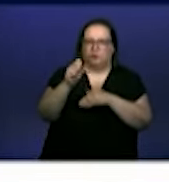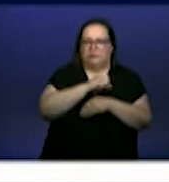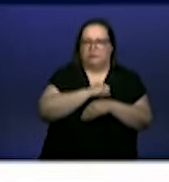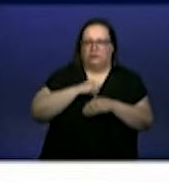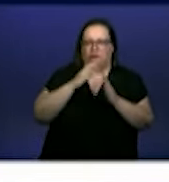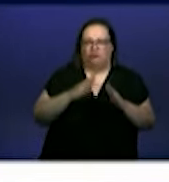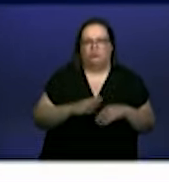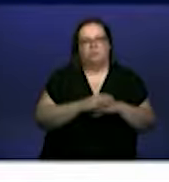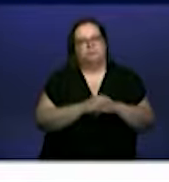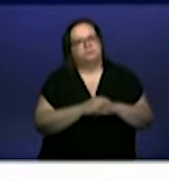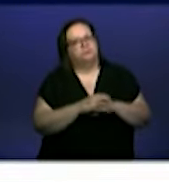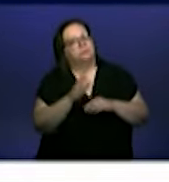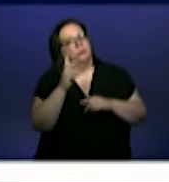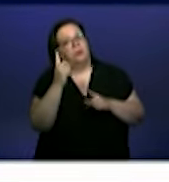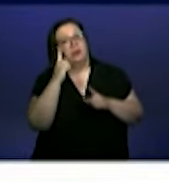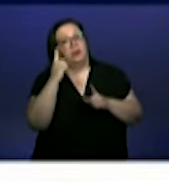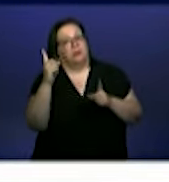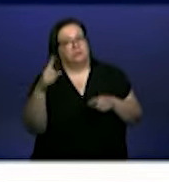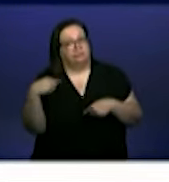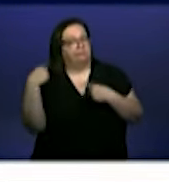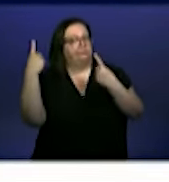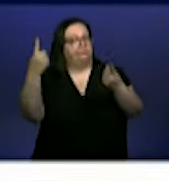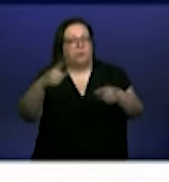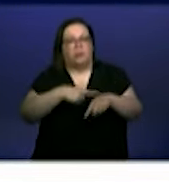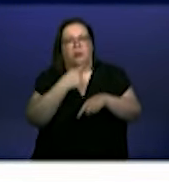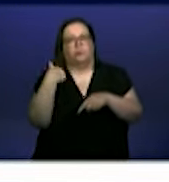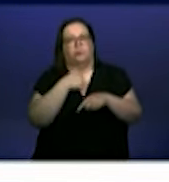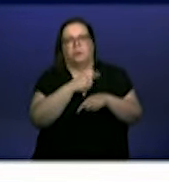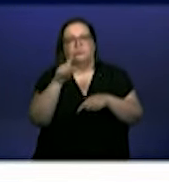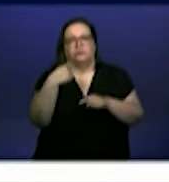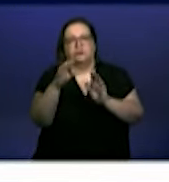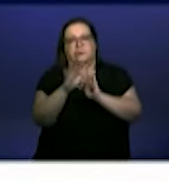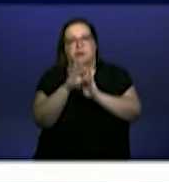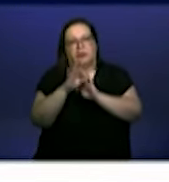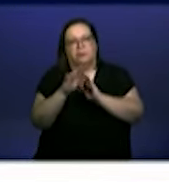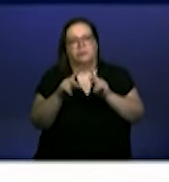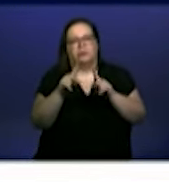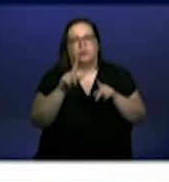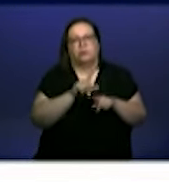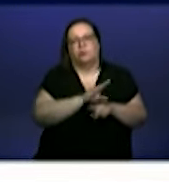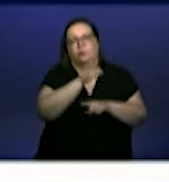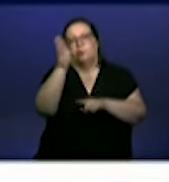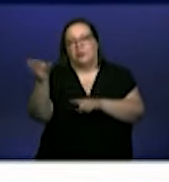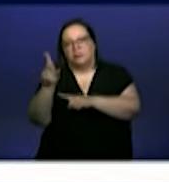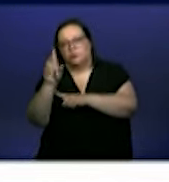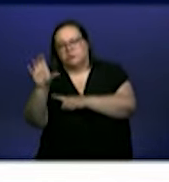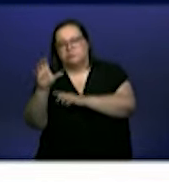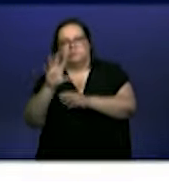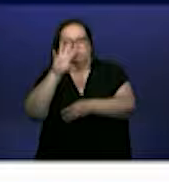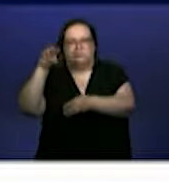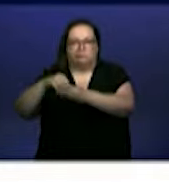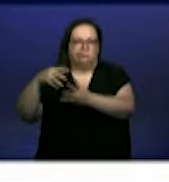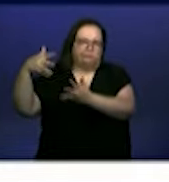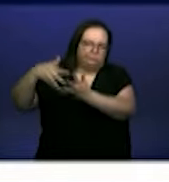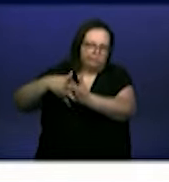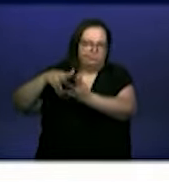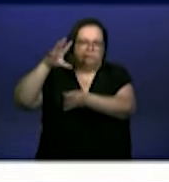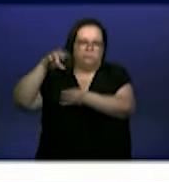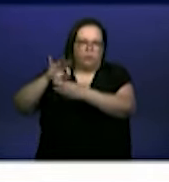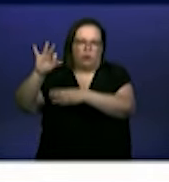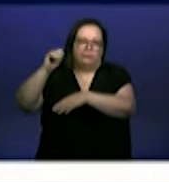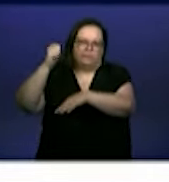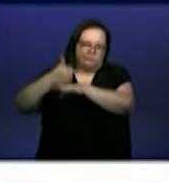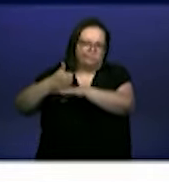Well, I think for far too long, we have just elected folks that have gone to D.C. and become part of the establishment. They haven't taken